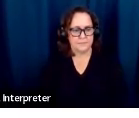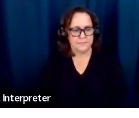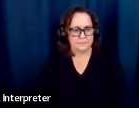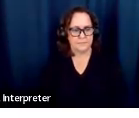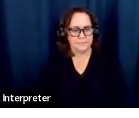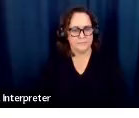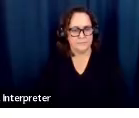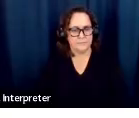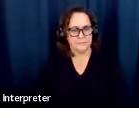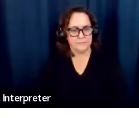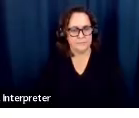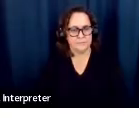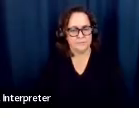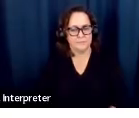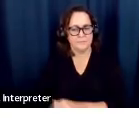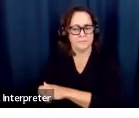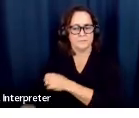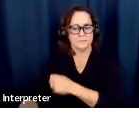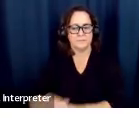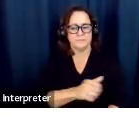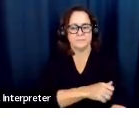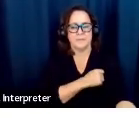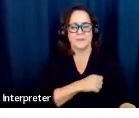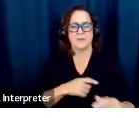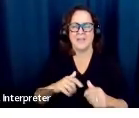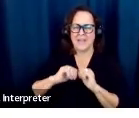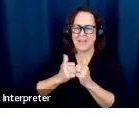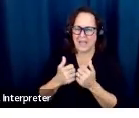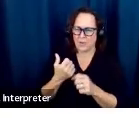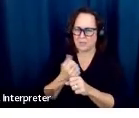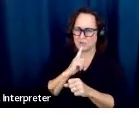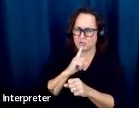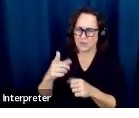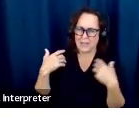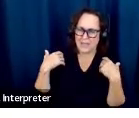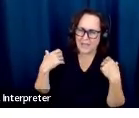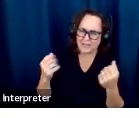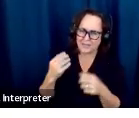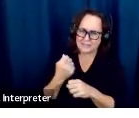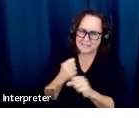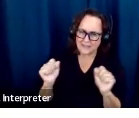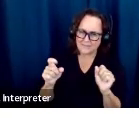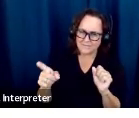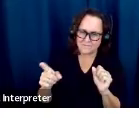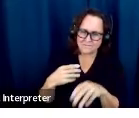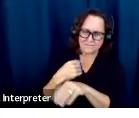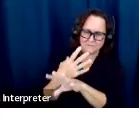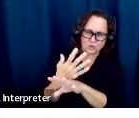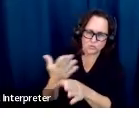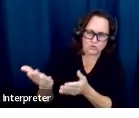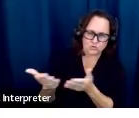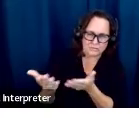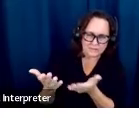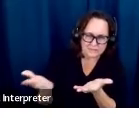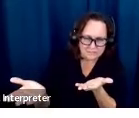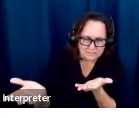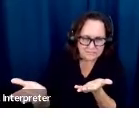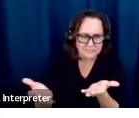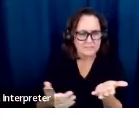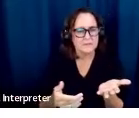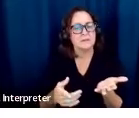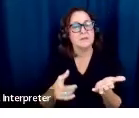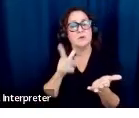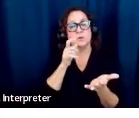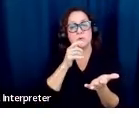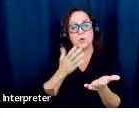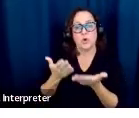For ensuring the health and safety of participants getting virtually delivered services, providers offering virtual services must